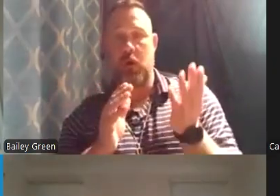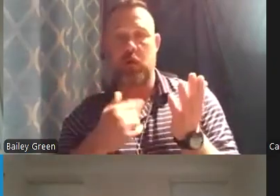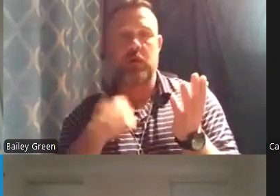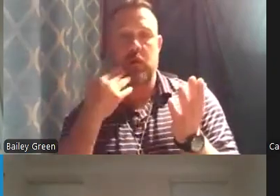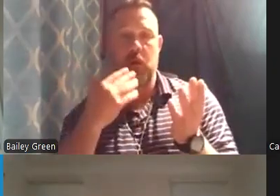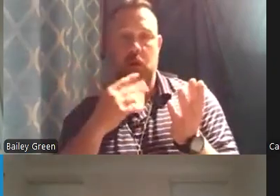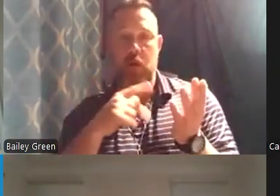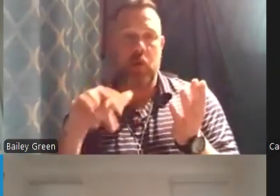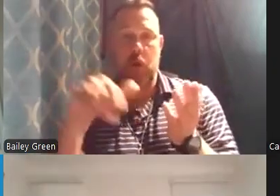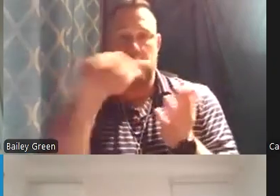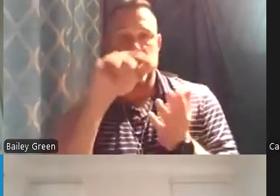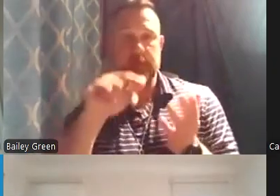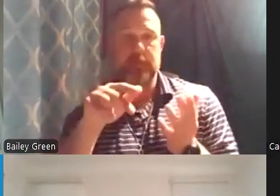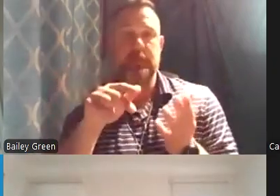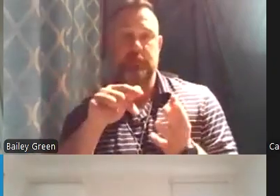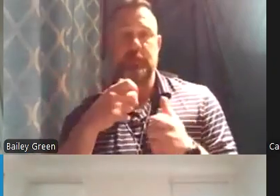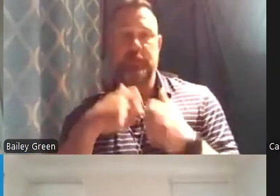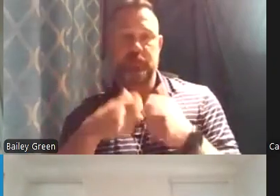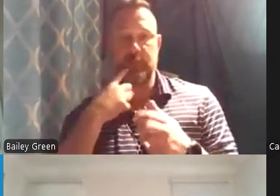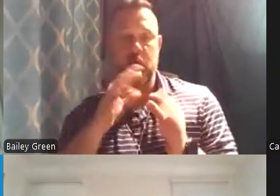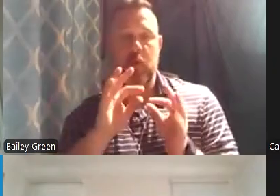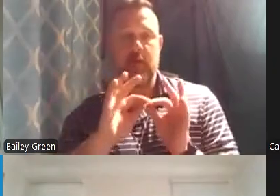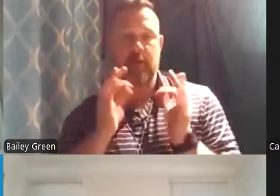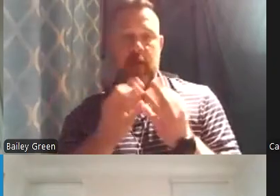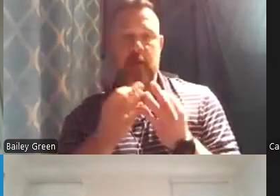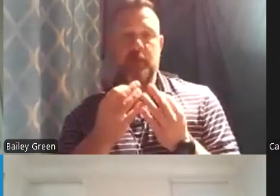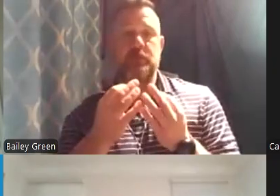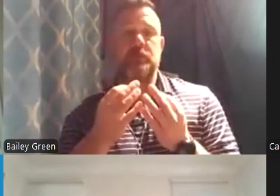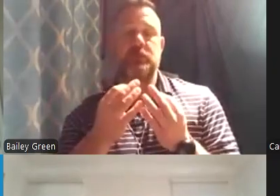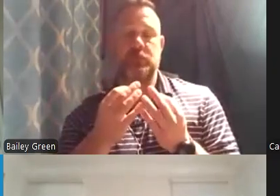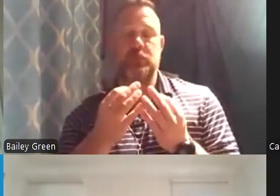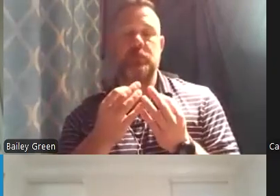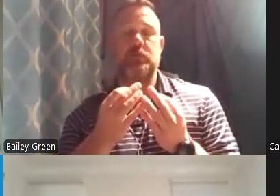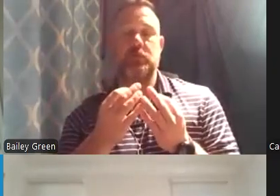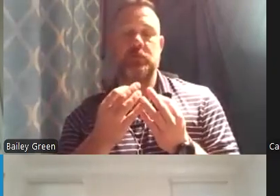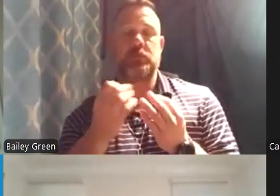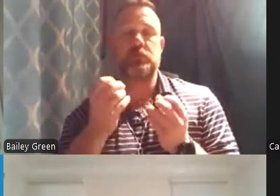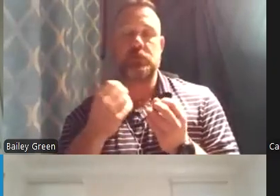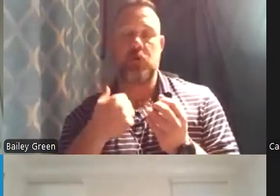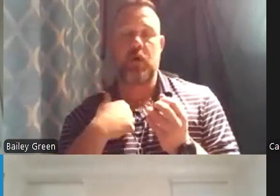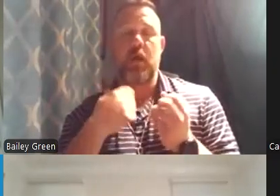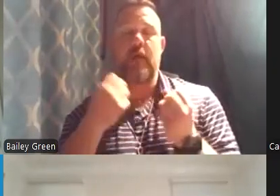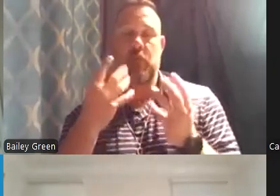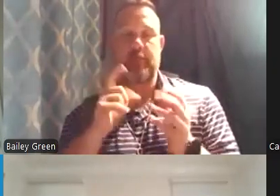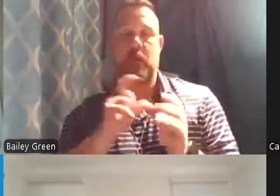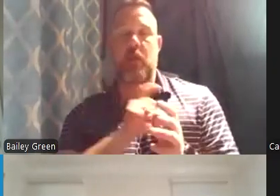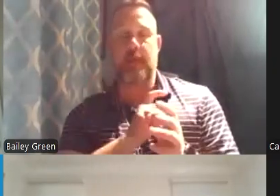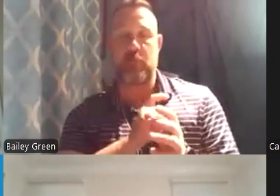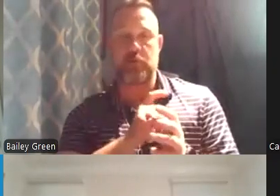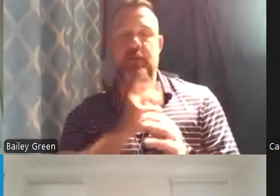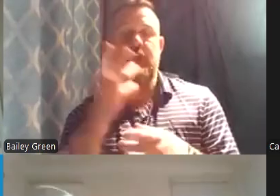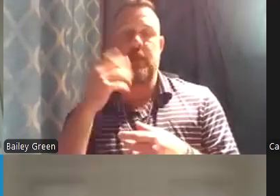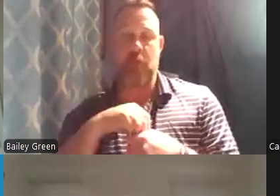wandering is an issue for families living with cognitive impairment, right? And so you've got all kinds of law enforcement that get